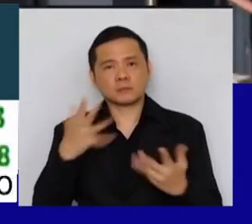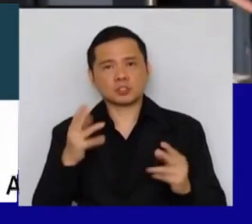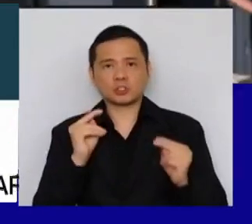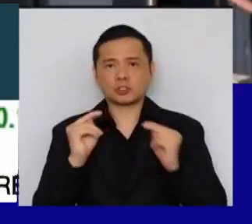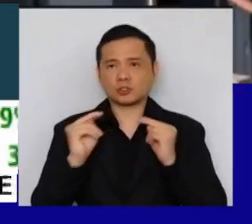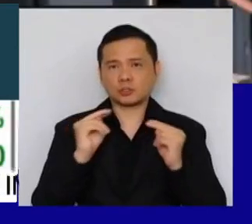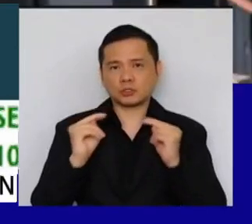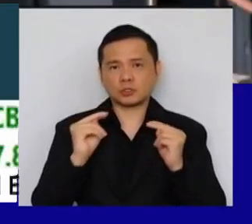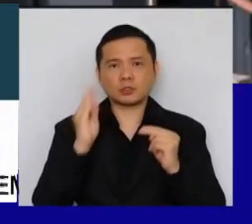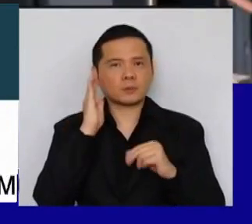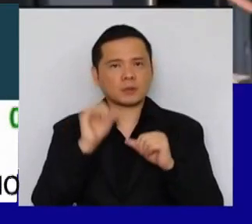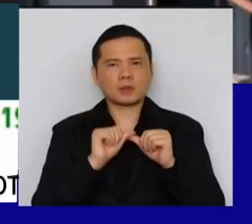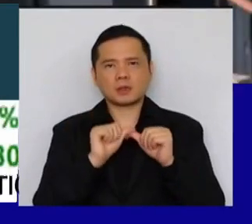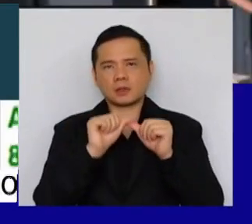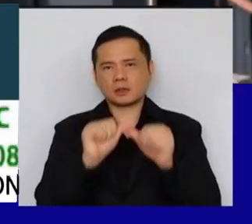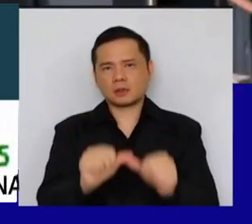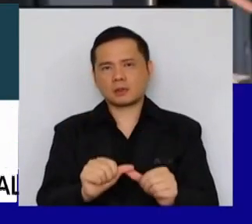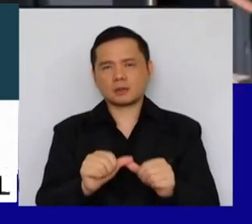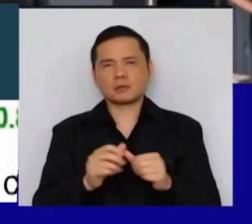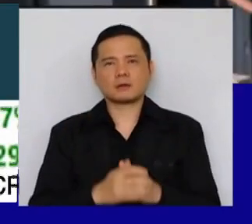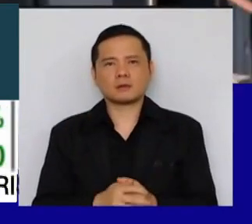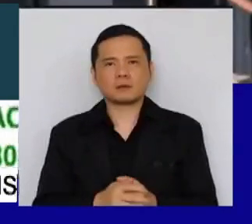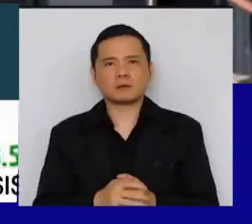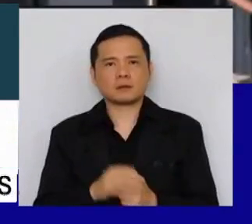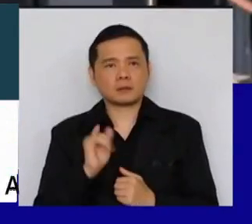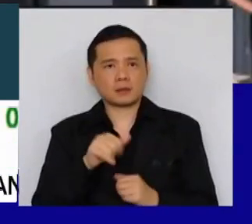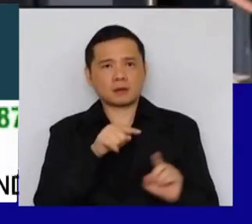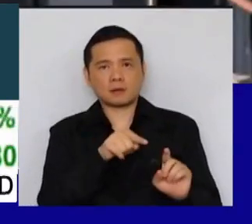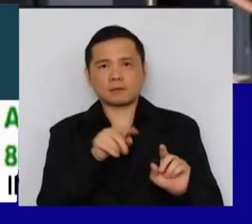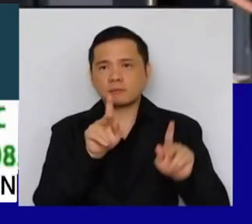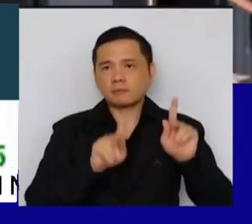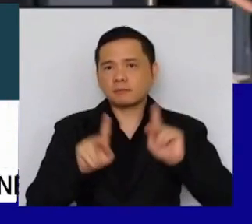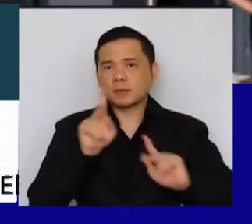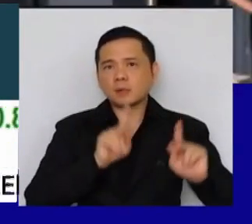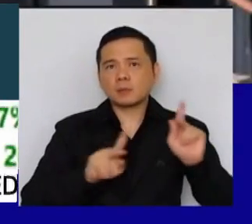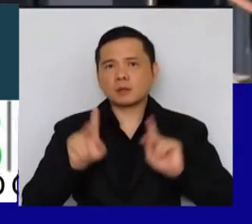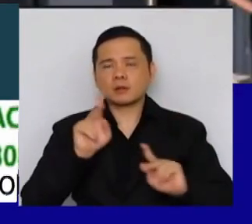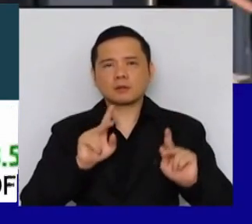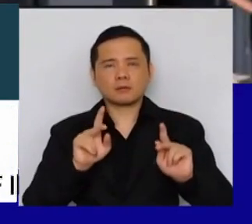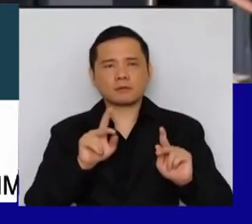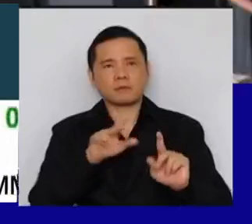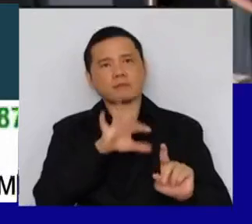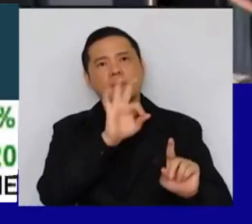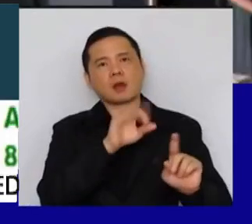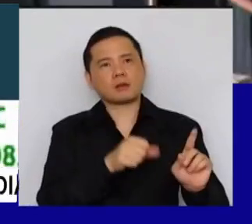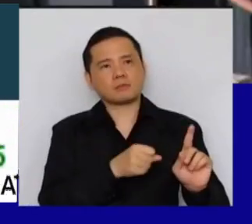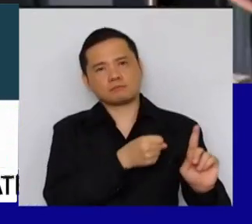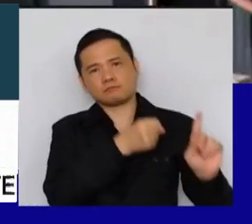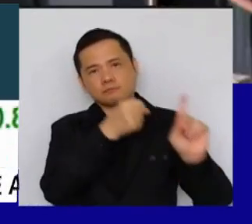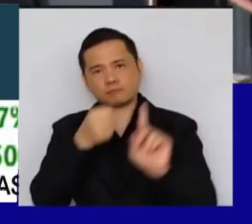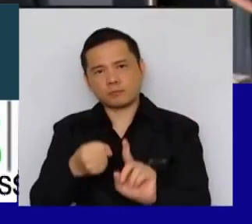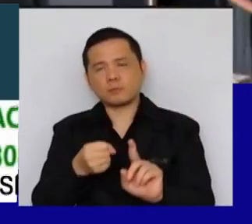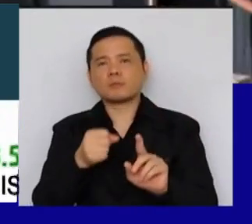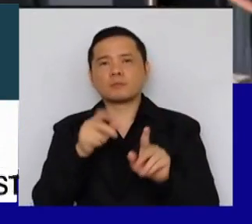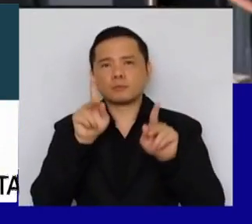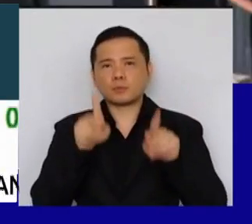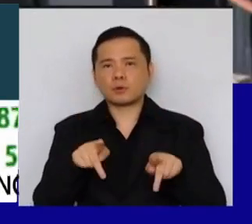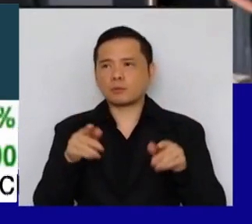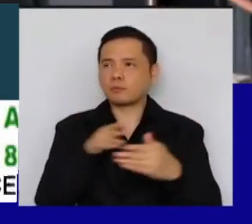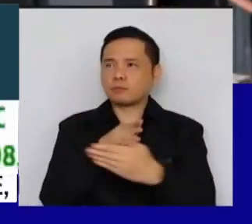be ongoing for these candidates to find a unified opposition candidate.